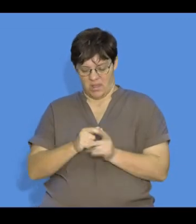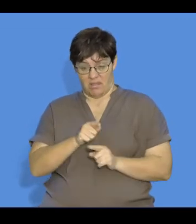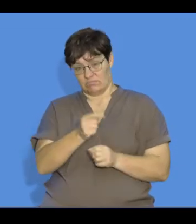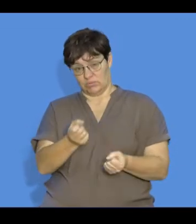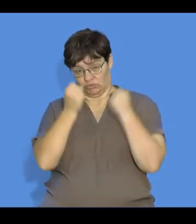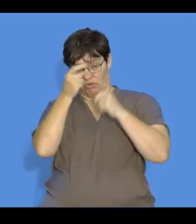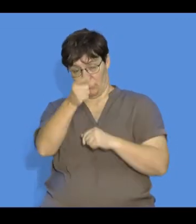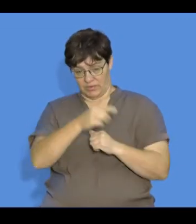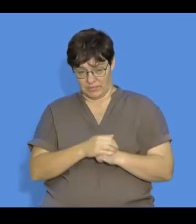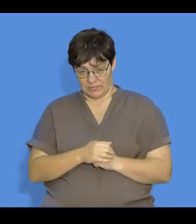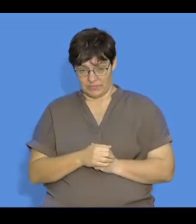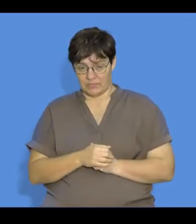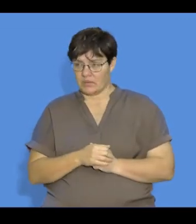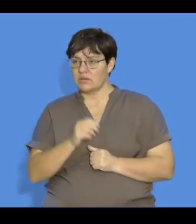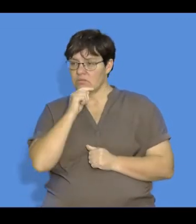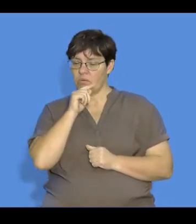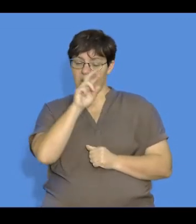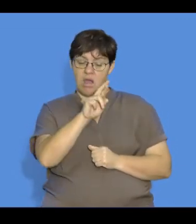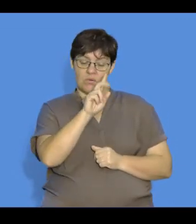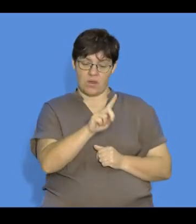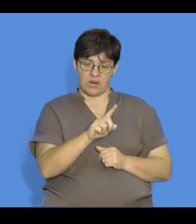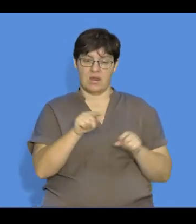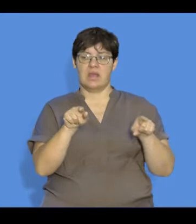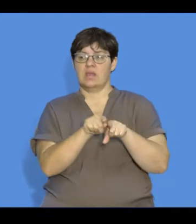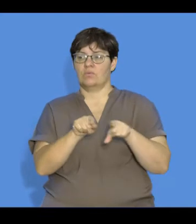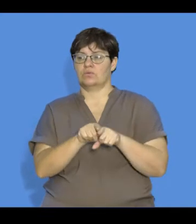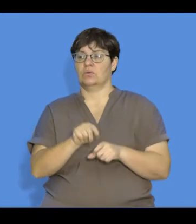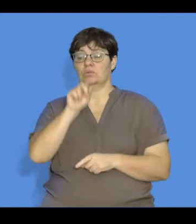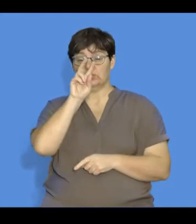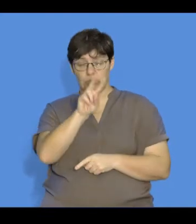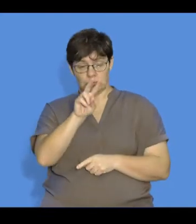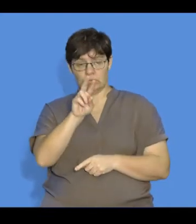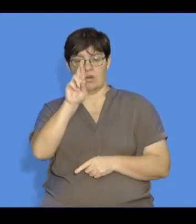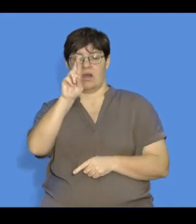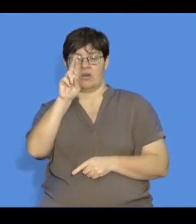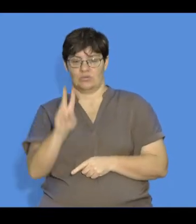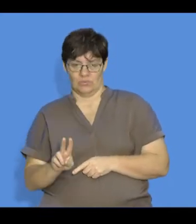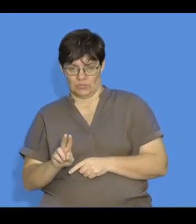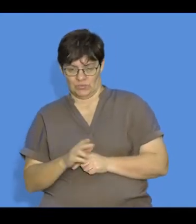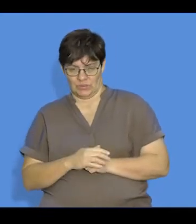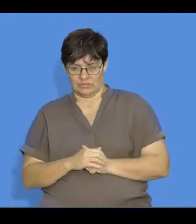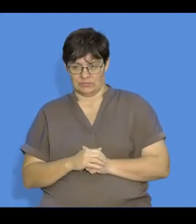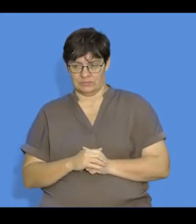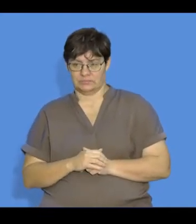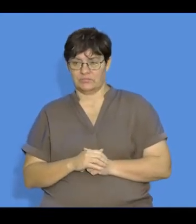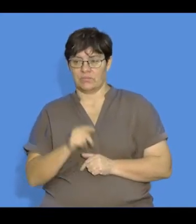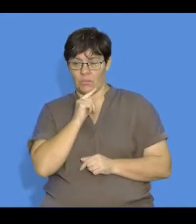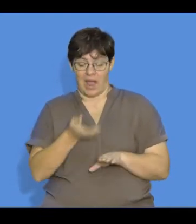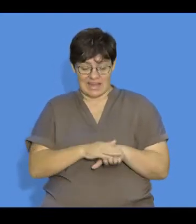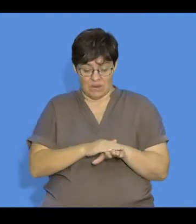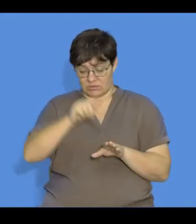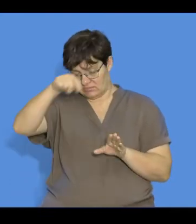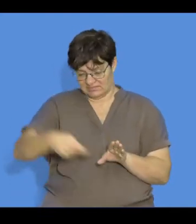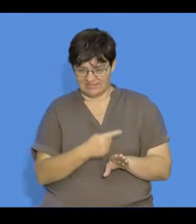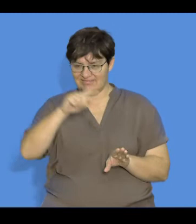R1 is equals to twice R2, 2. Okay, so there's more current where